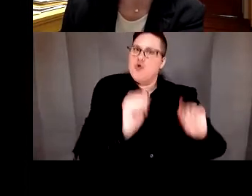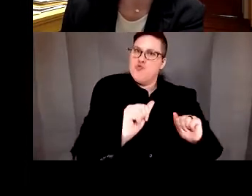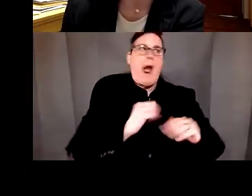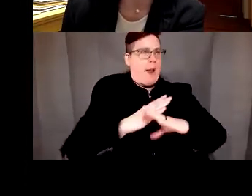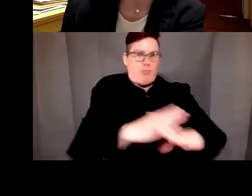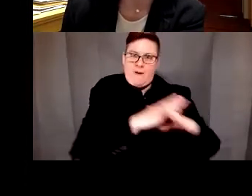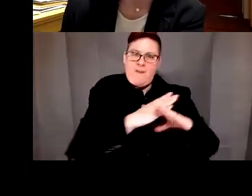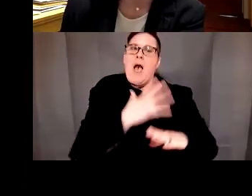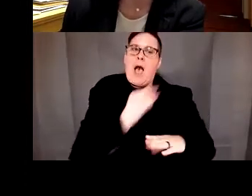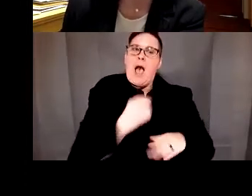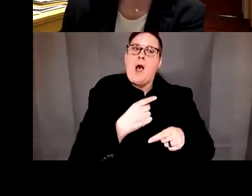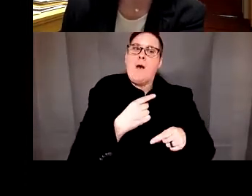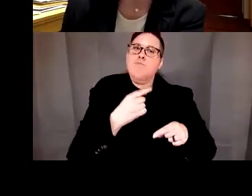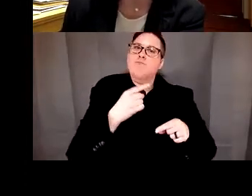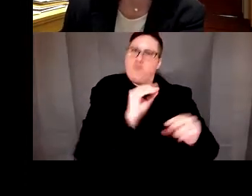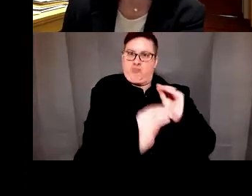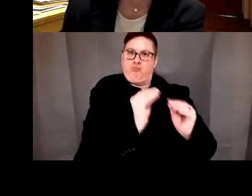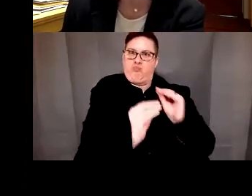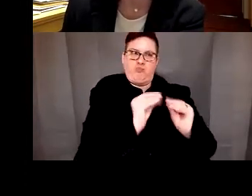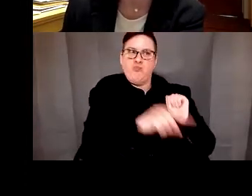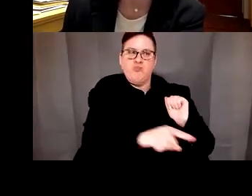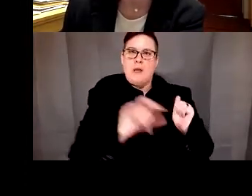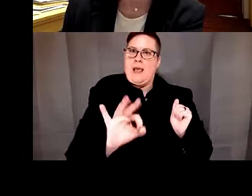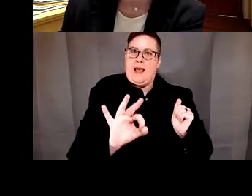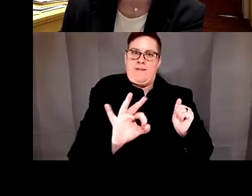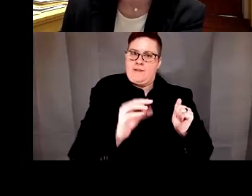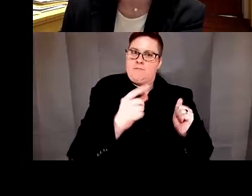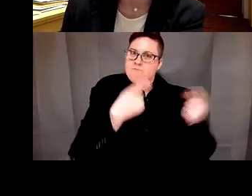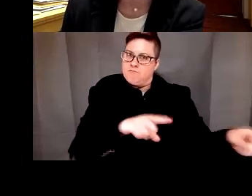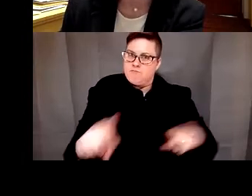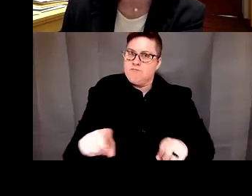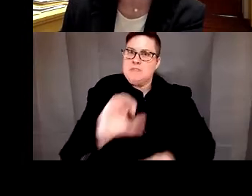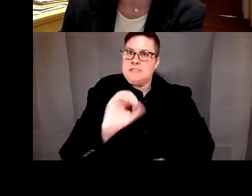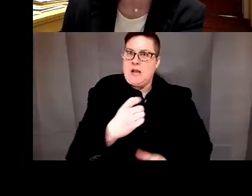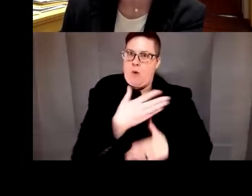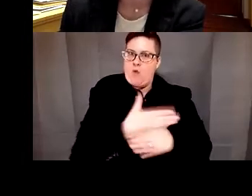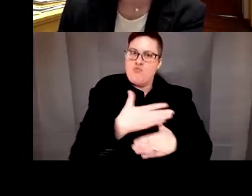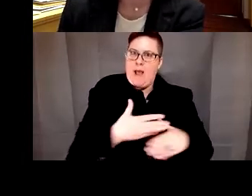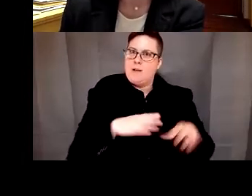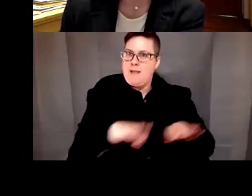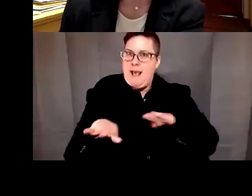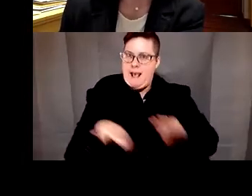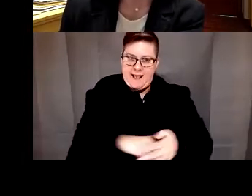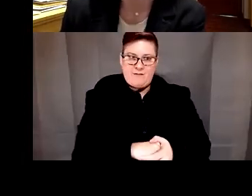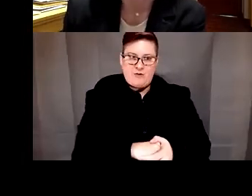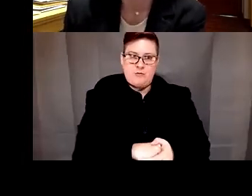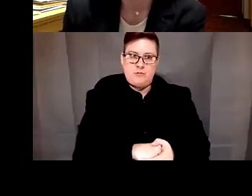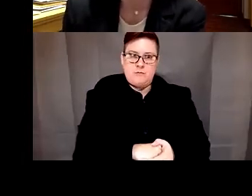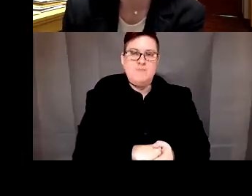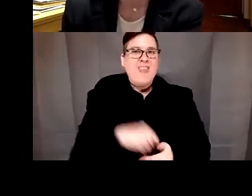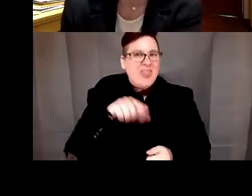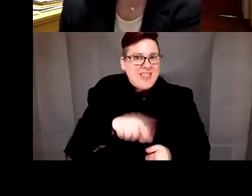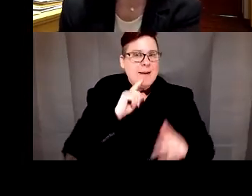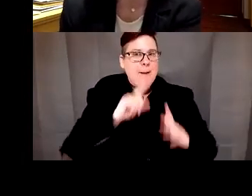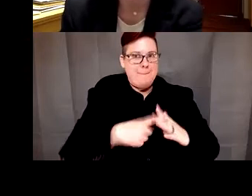and correct promptly any sexual harassment behavior. So this was the beginning